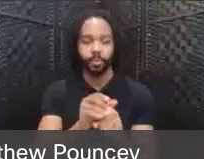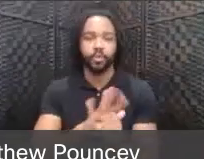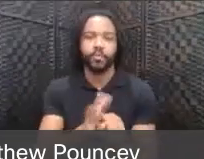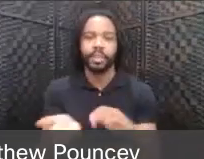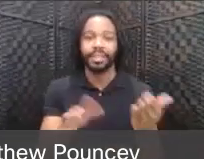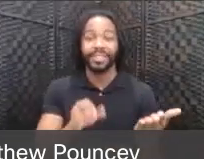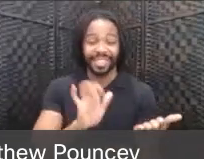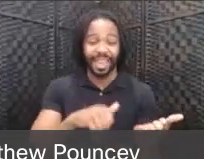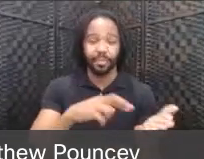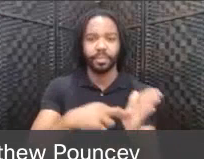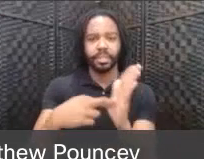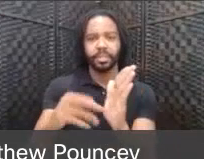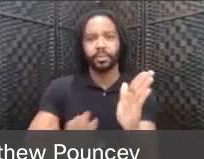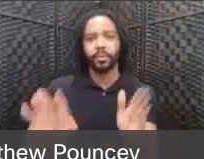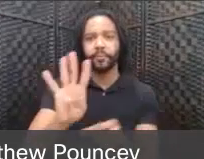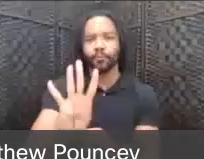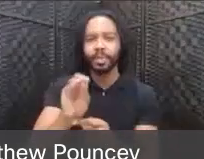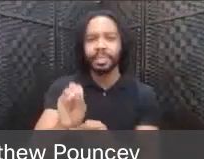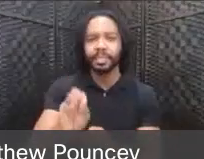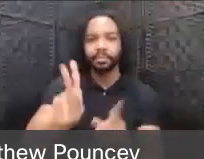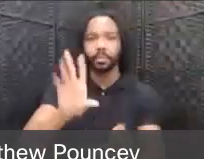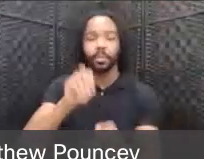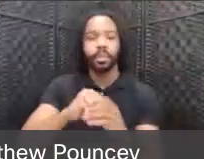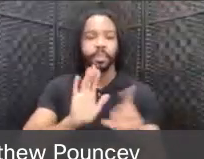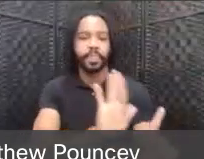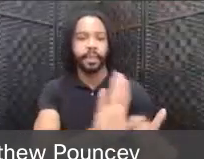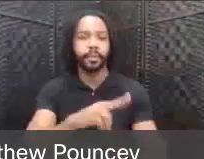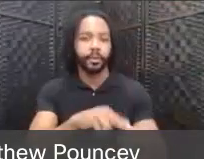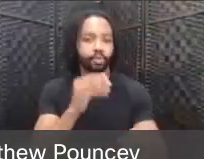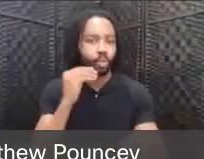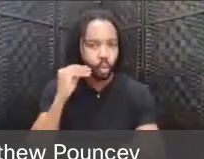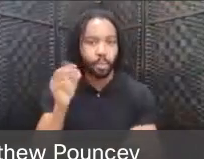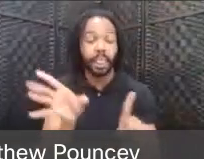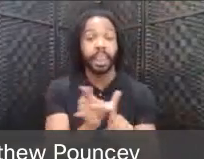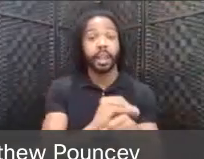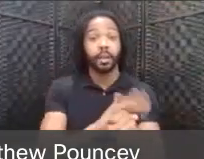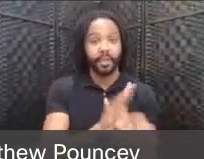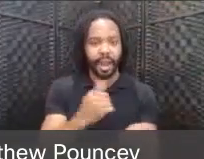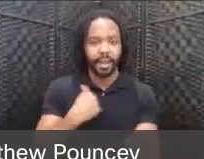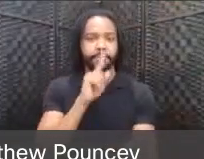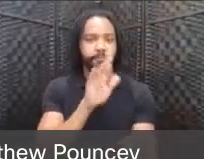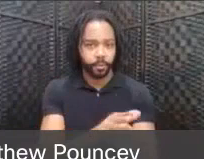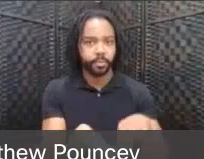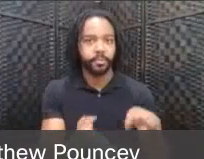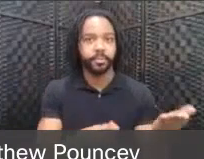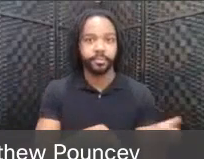represents about 4% of people in natural homes who contracted COVID and had a confirmed COVID